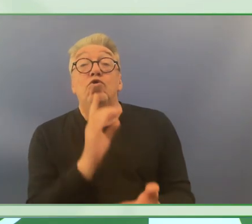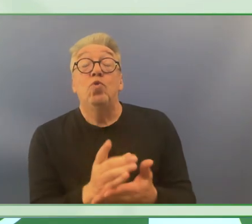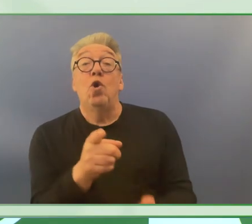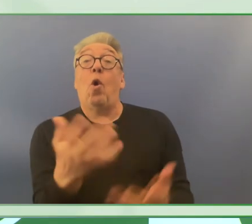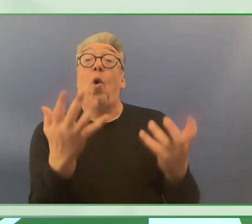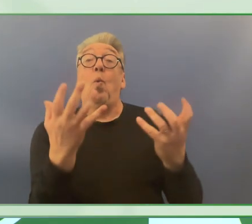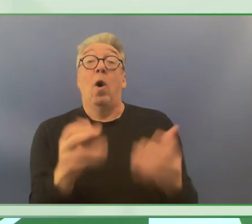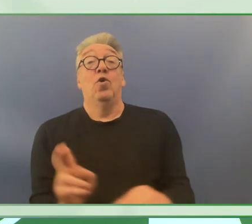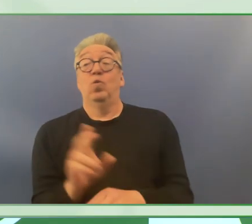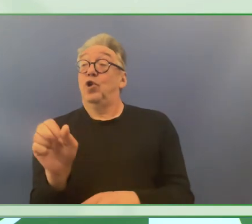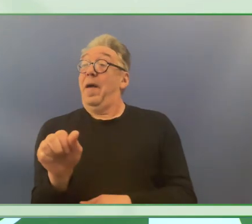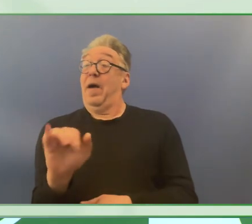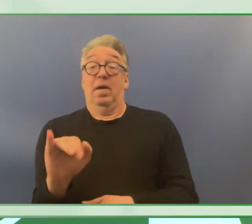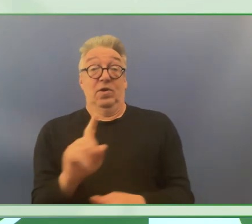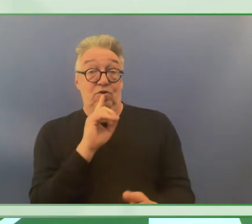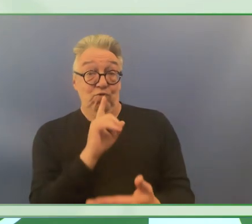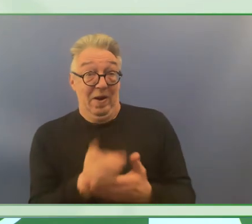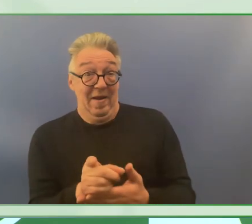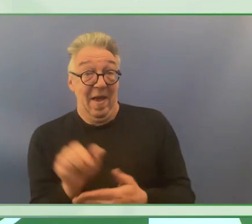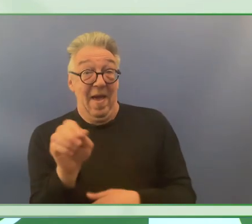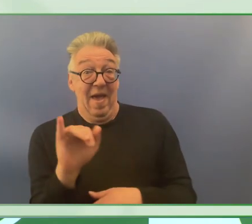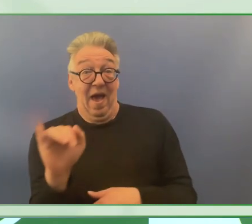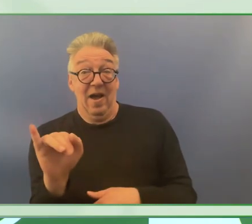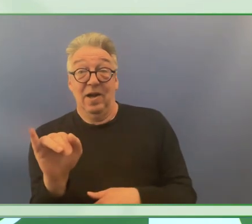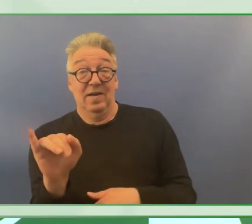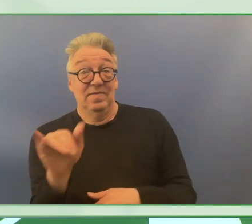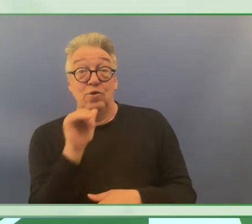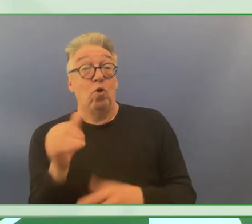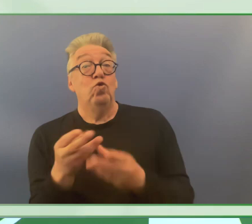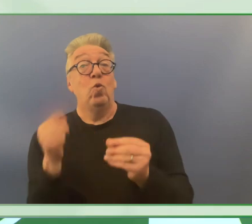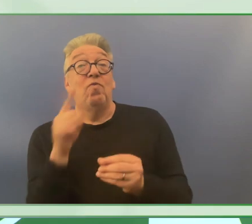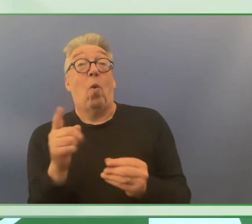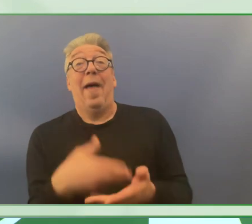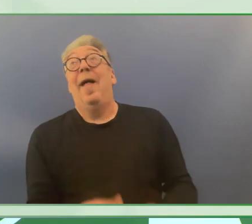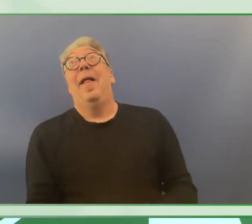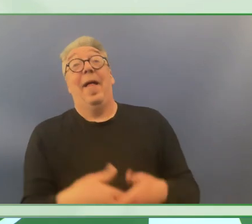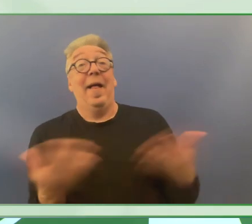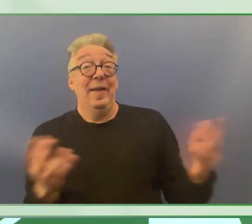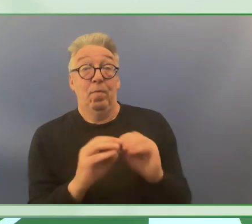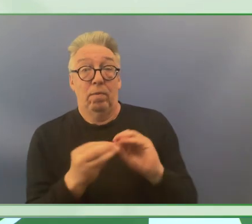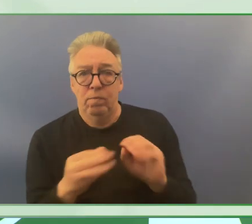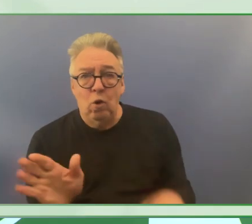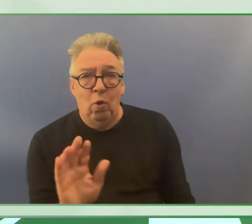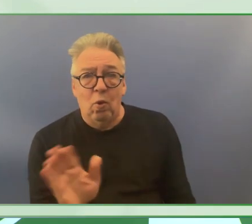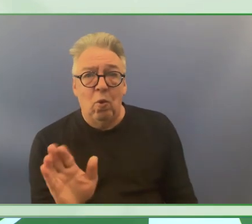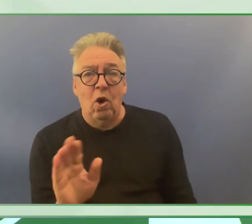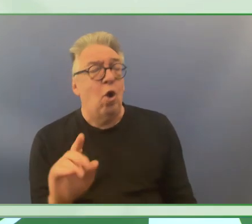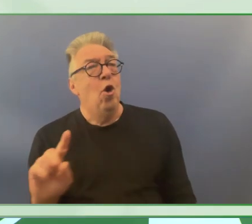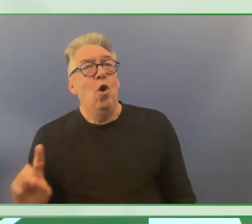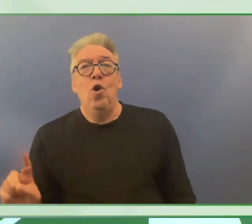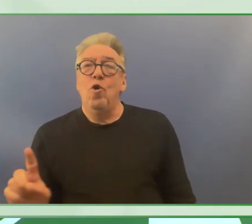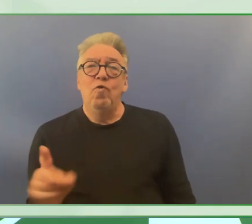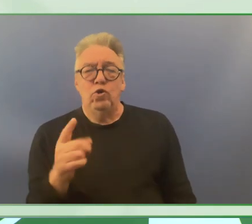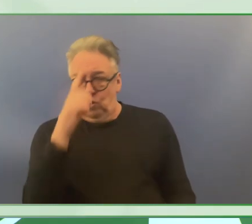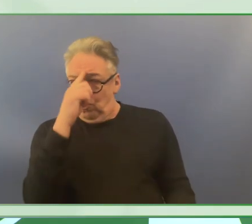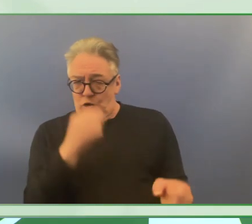but honestly, AI is not for every problem the right solution, right? So first comes always the strategy and then the